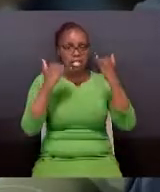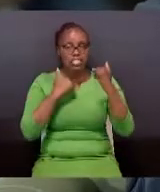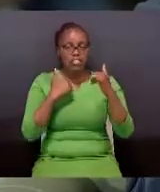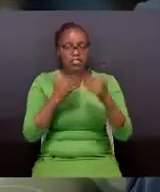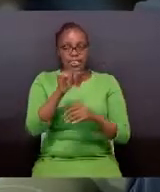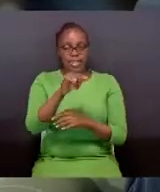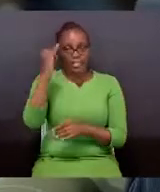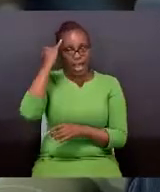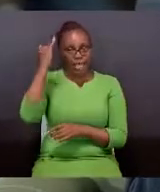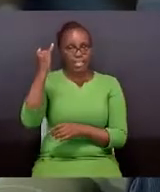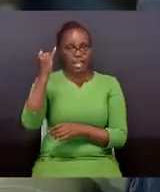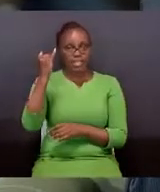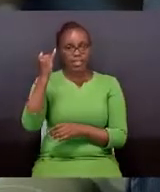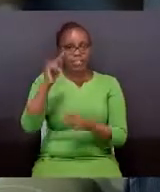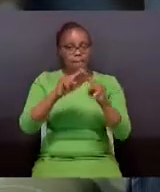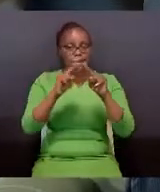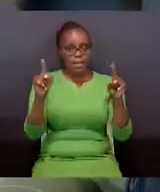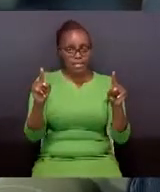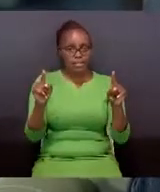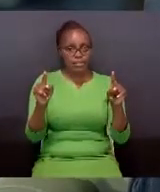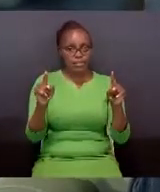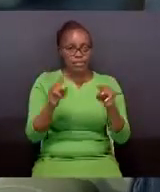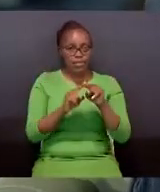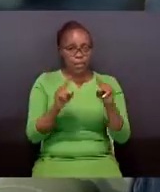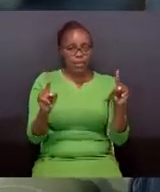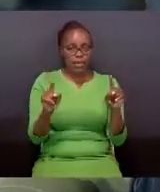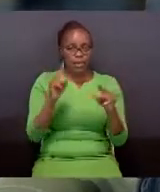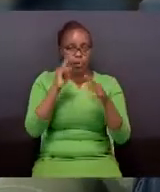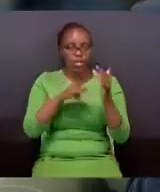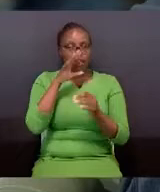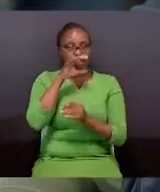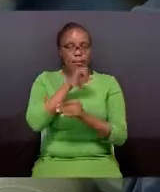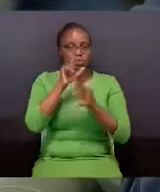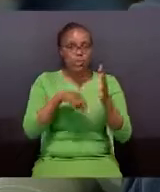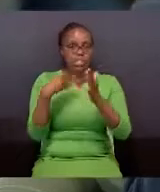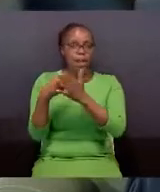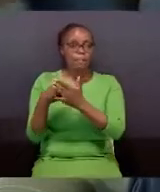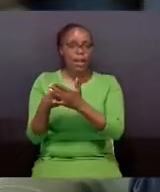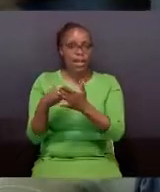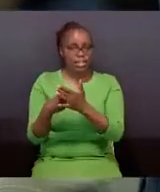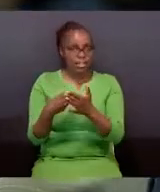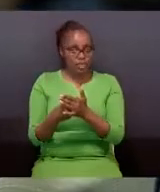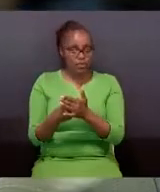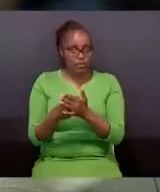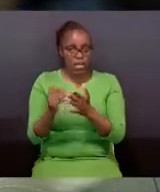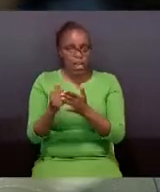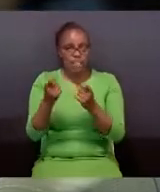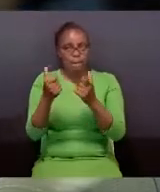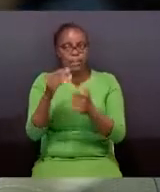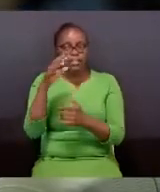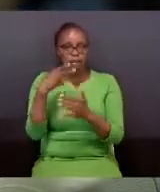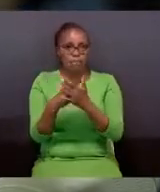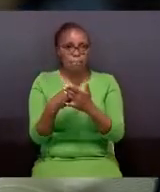those ideas. But if what they are lacking is money, there is a bit of money